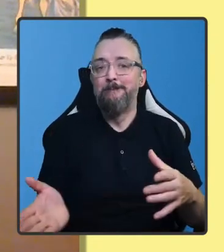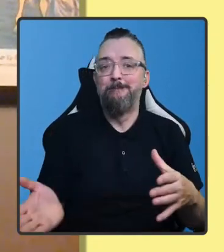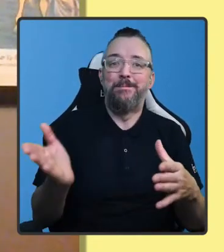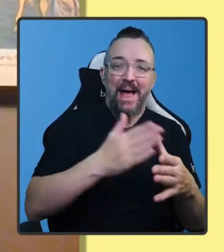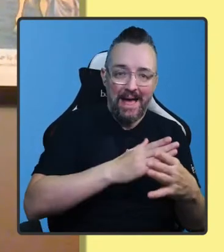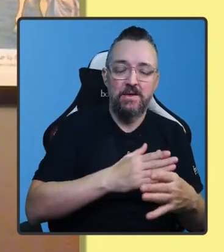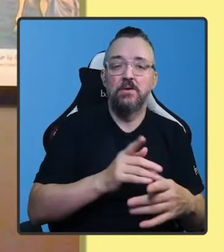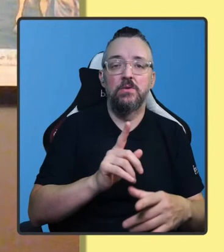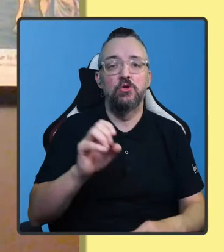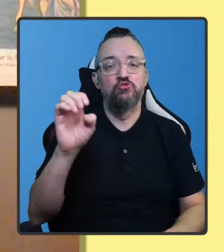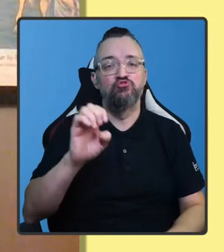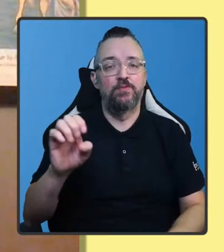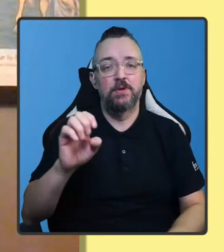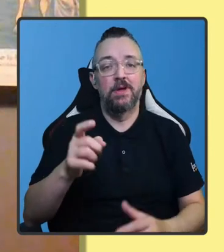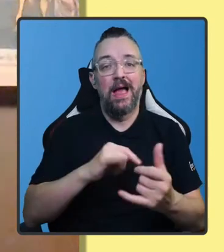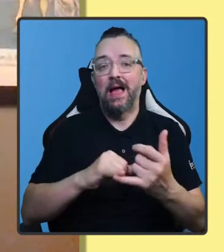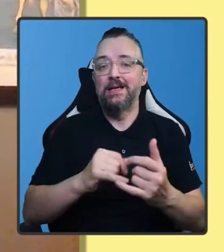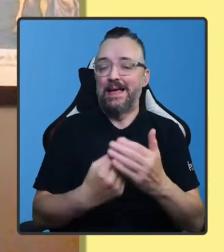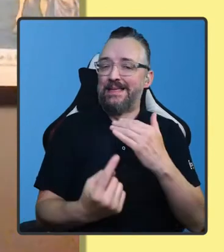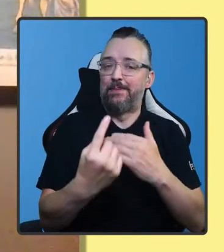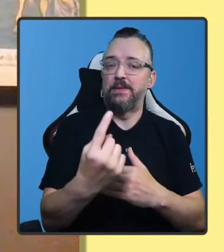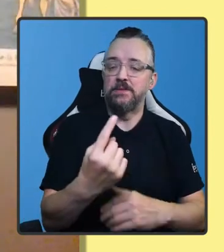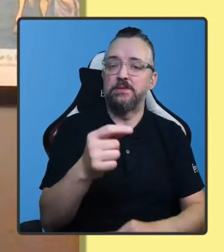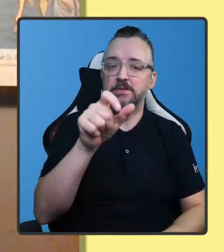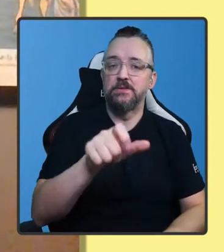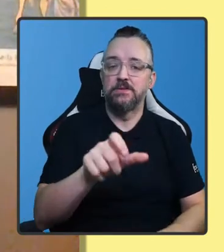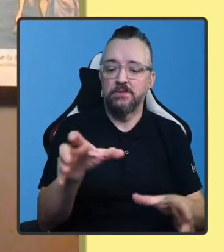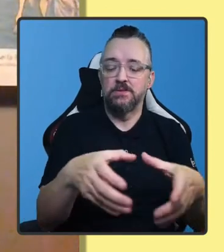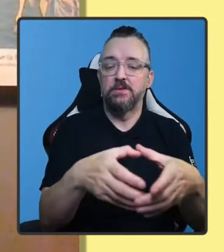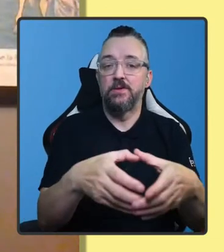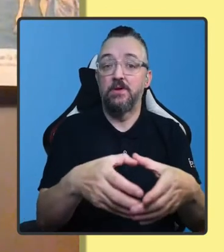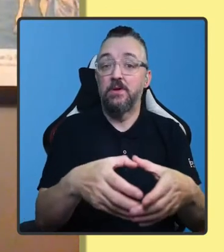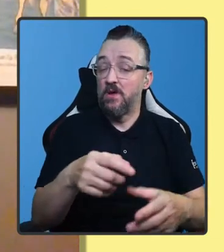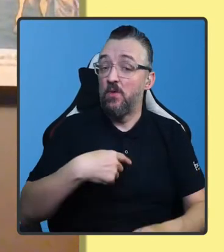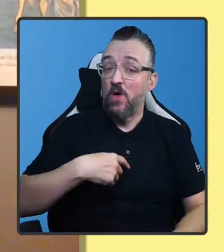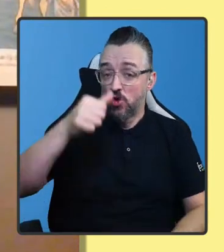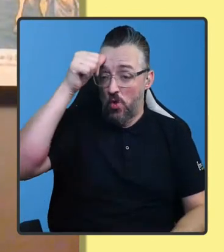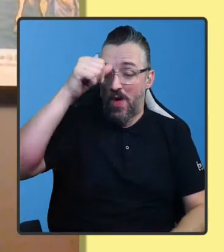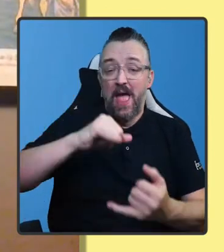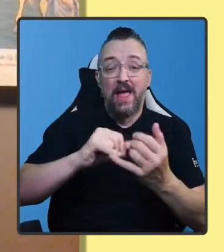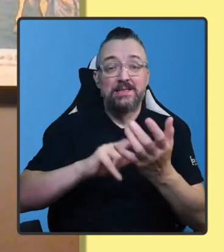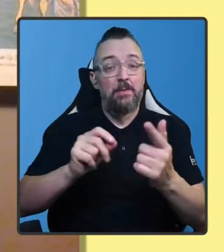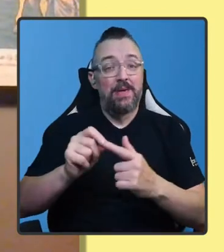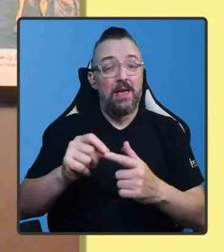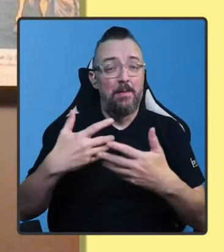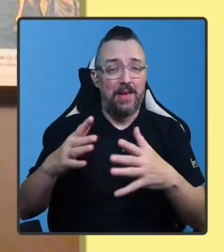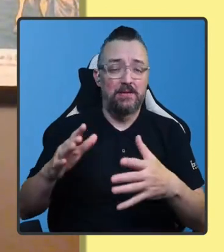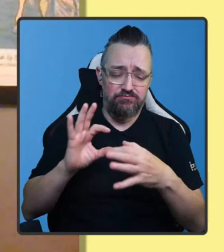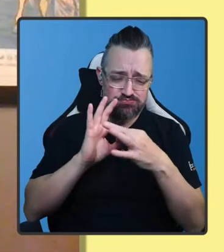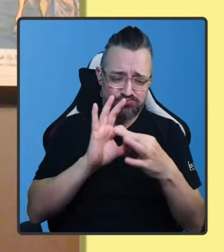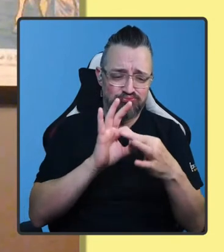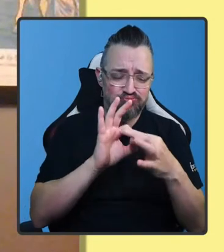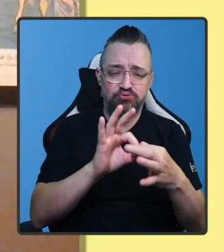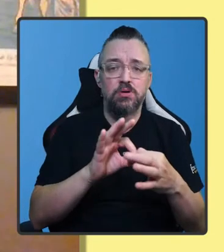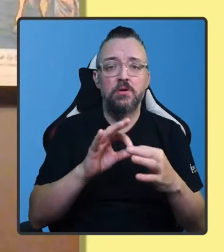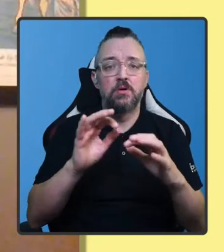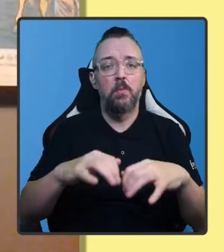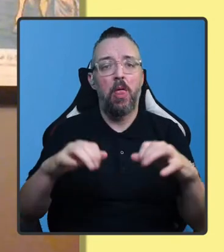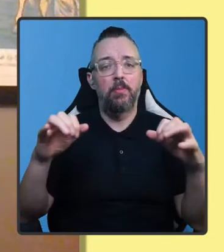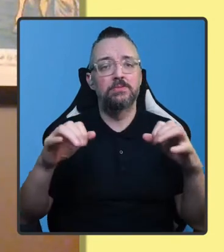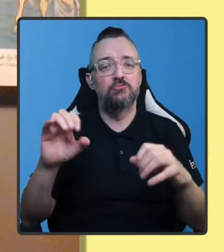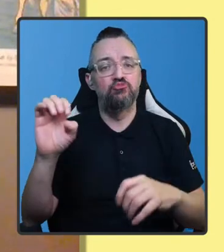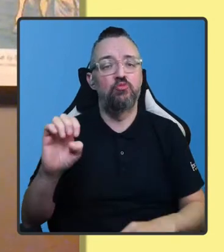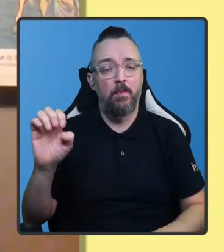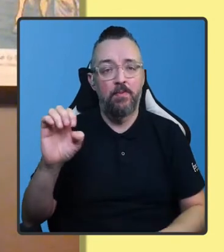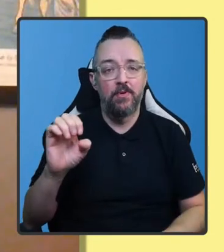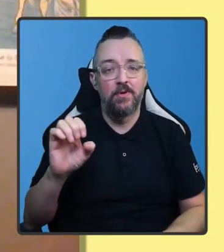an independent member state. And we know that the SNP have enjoyed a long history of work in the European Parliament, and we've had